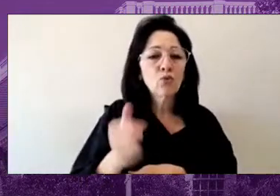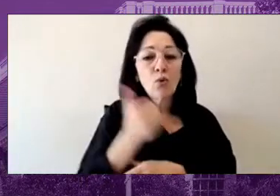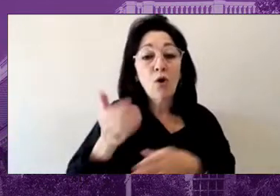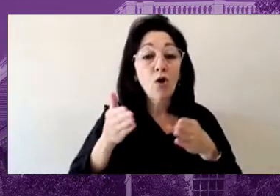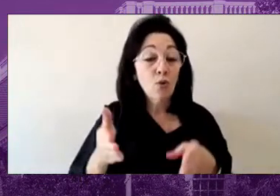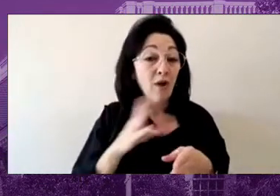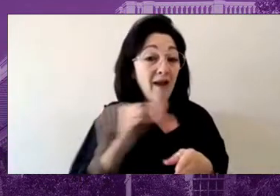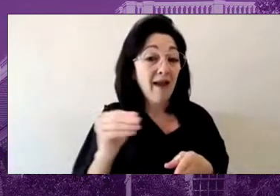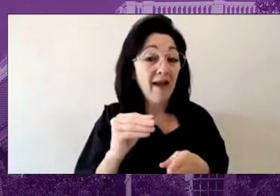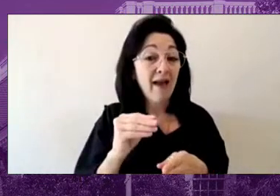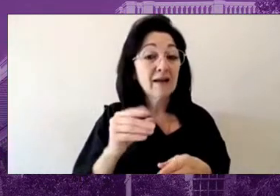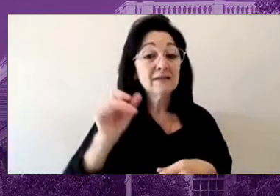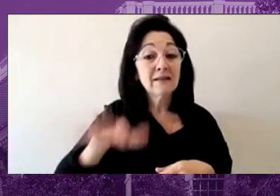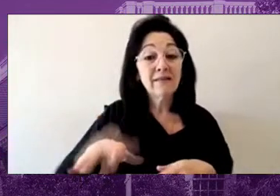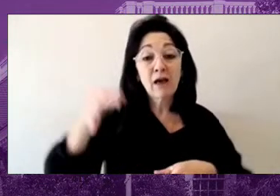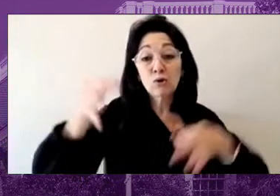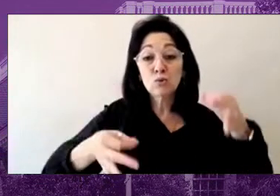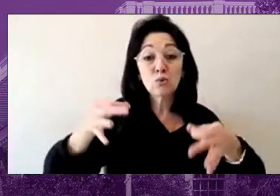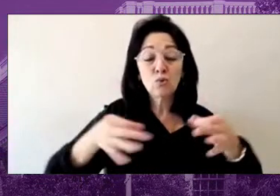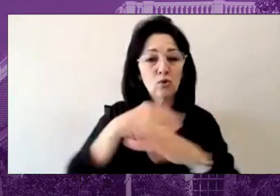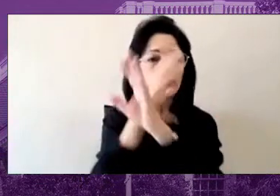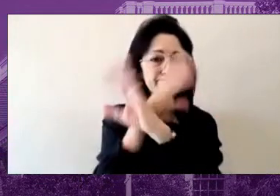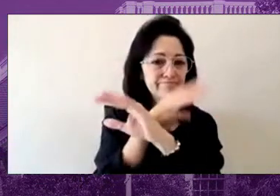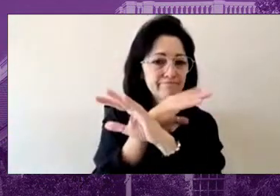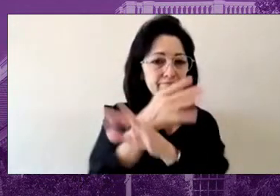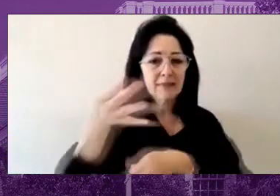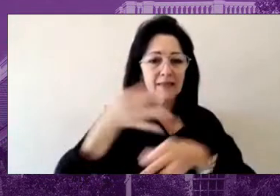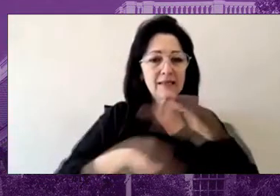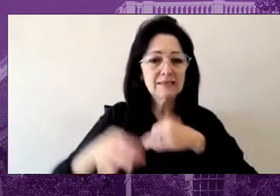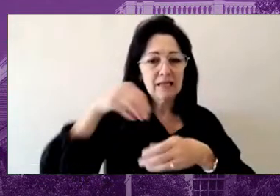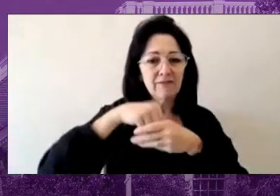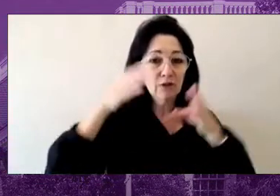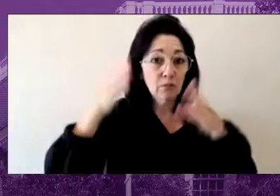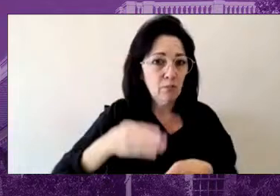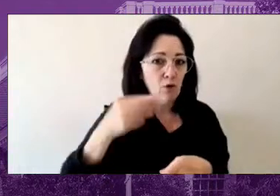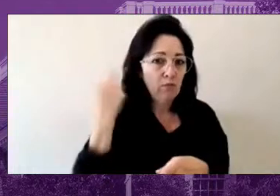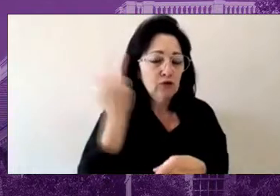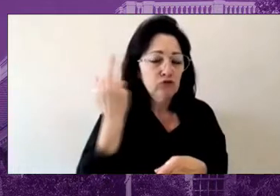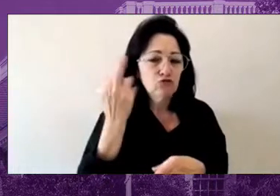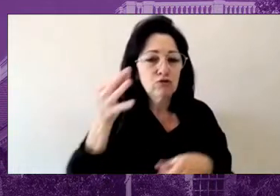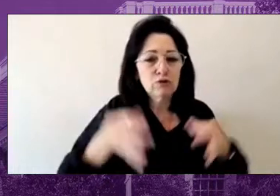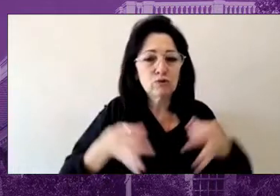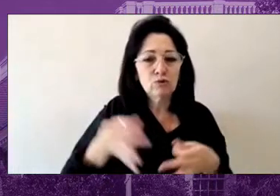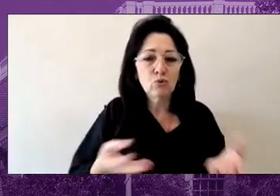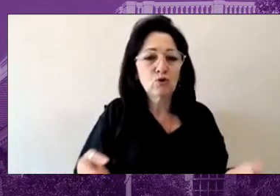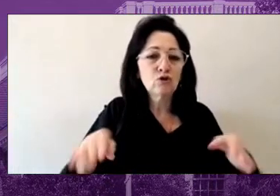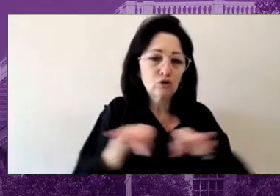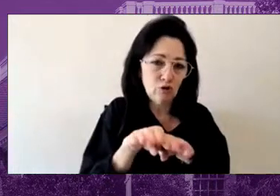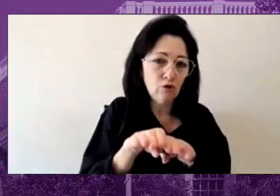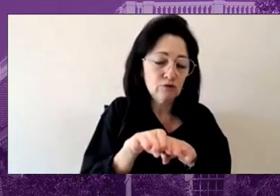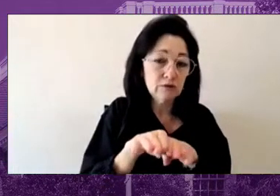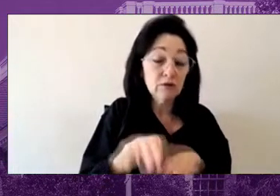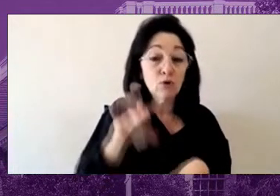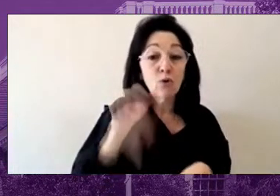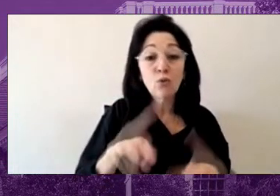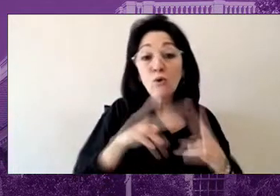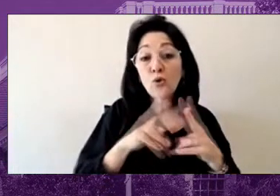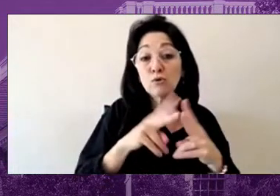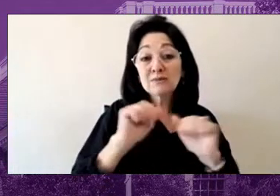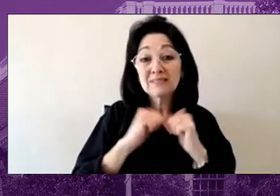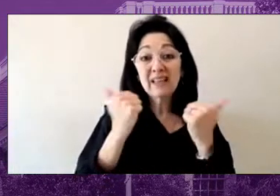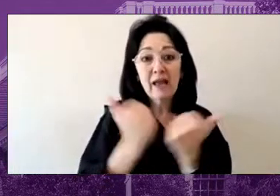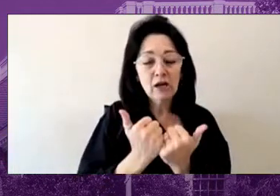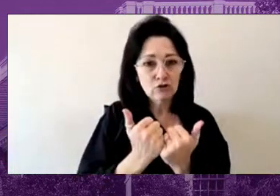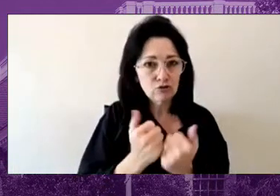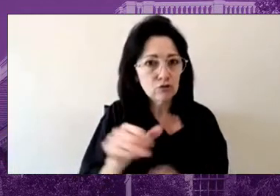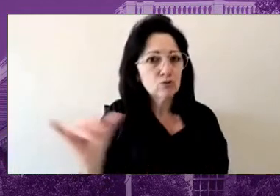The DV treatment program staff at Child Inc. and the Turning Point program at People's Place also had to adapt to